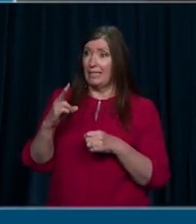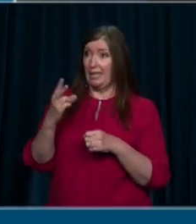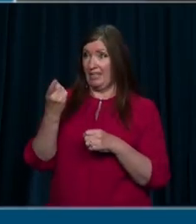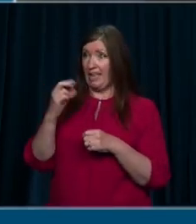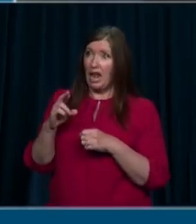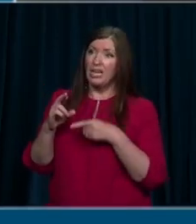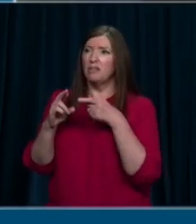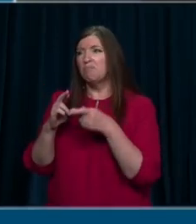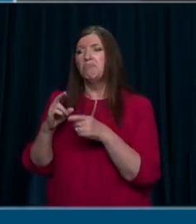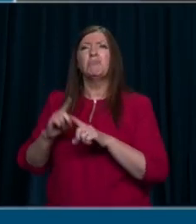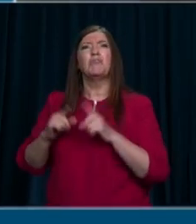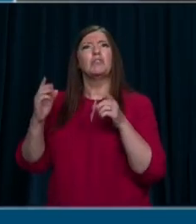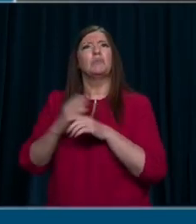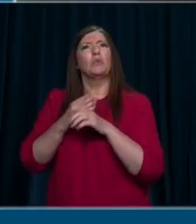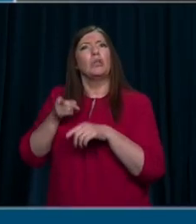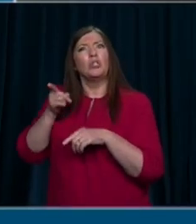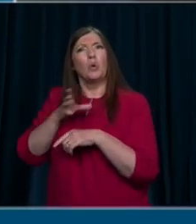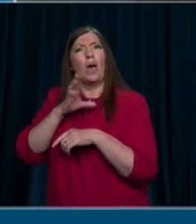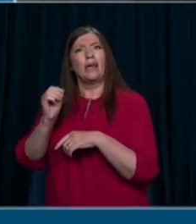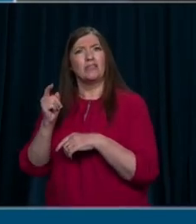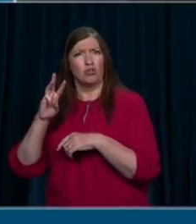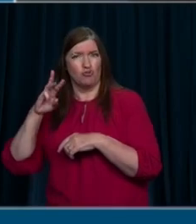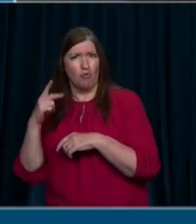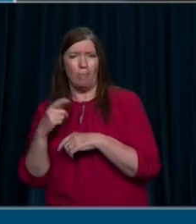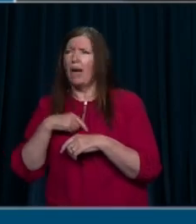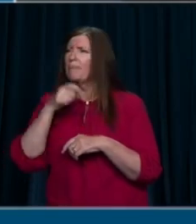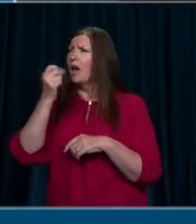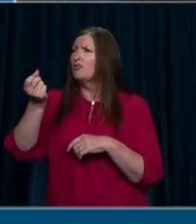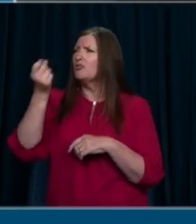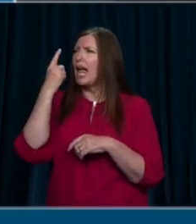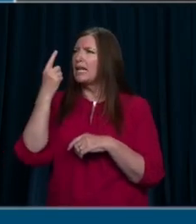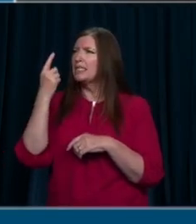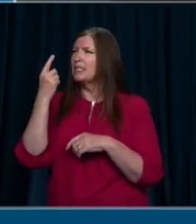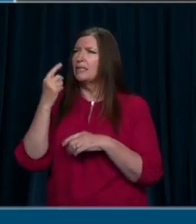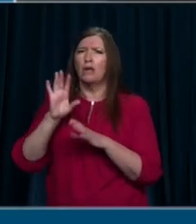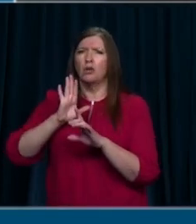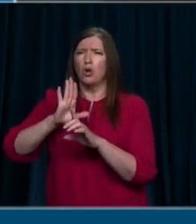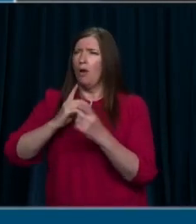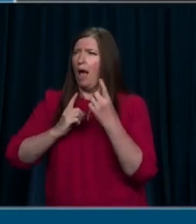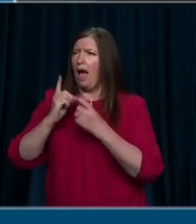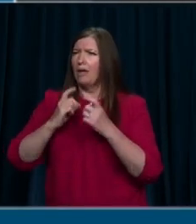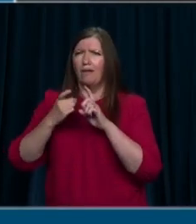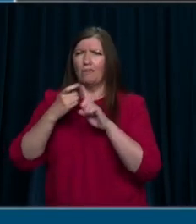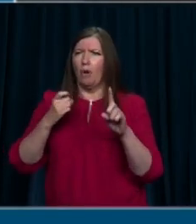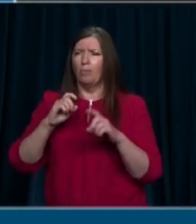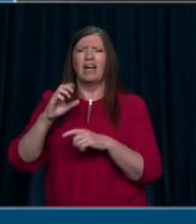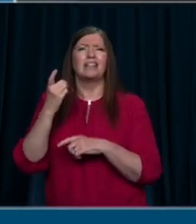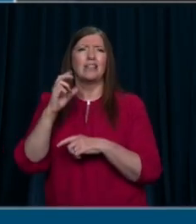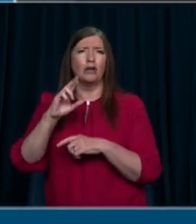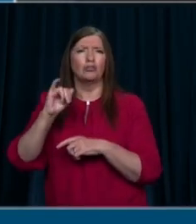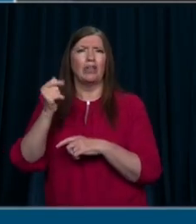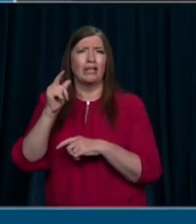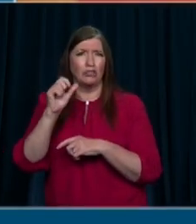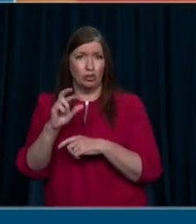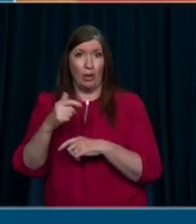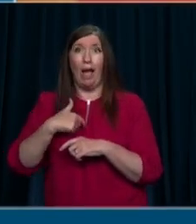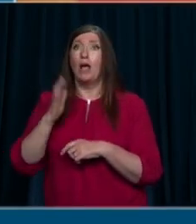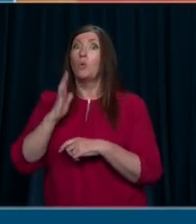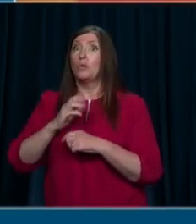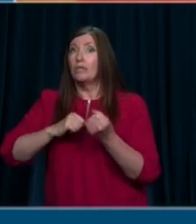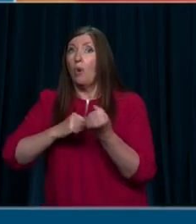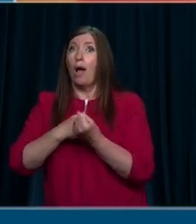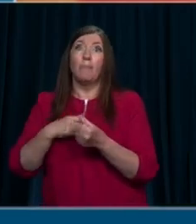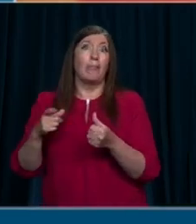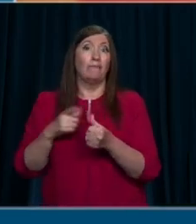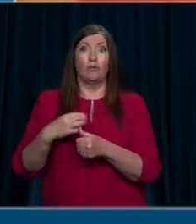you and Trump? I'm not understanding where you're asking me this from. The point is that I would support. I'm the first